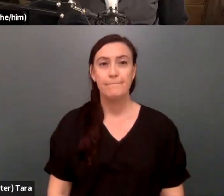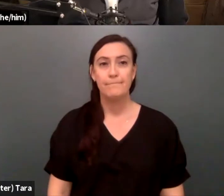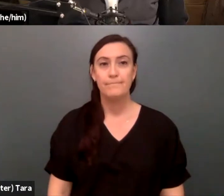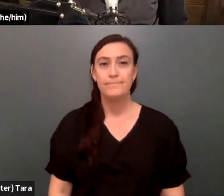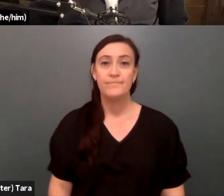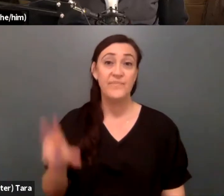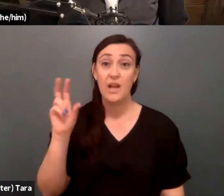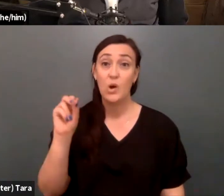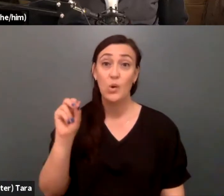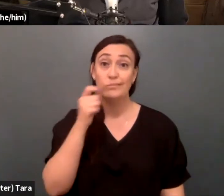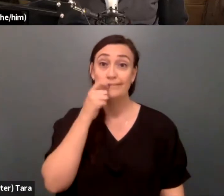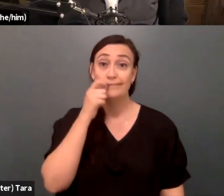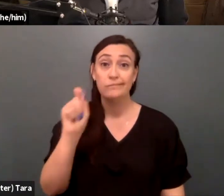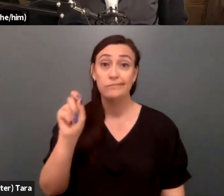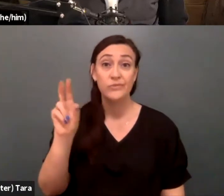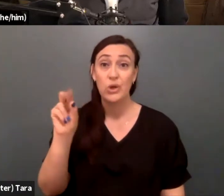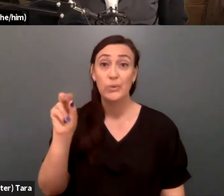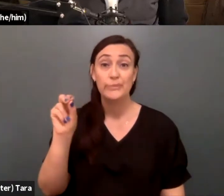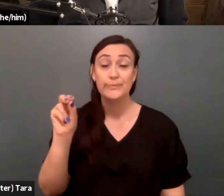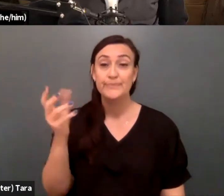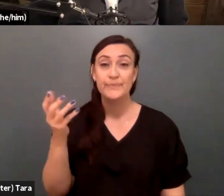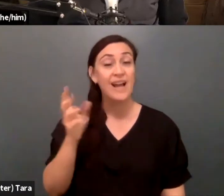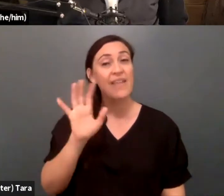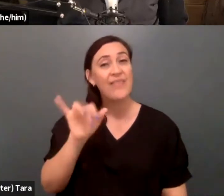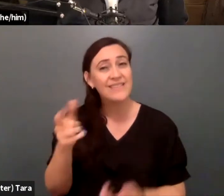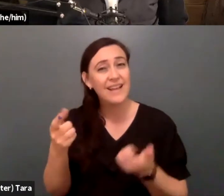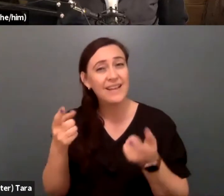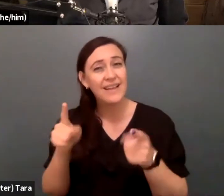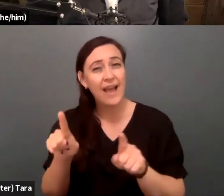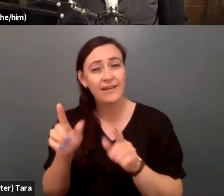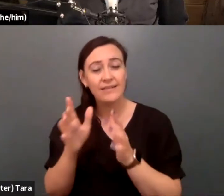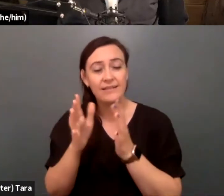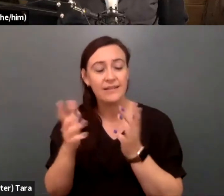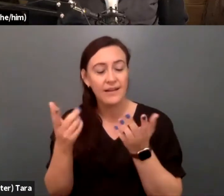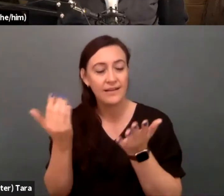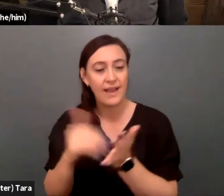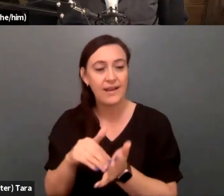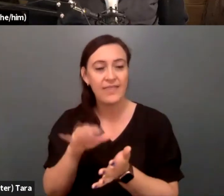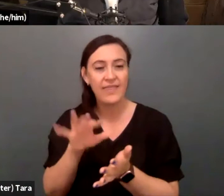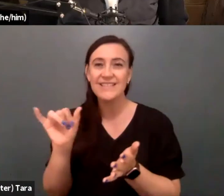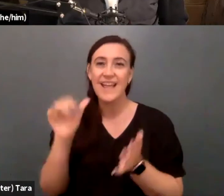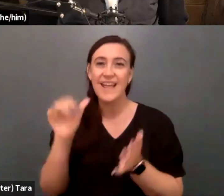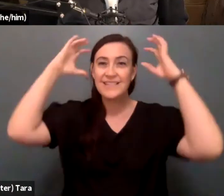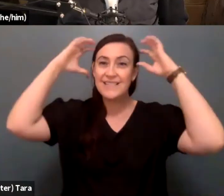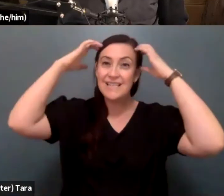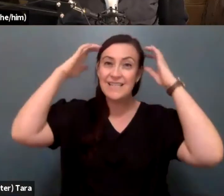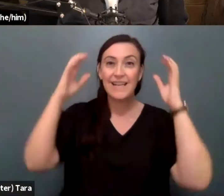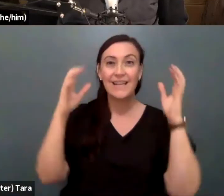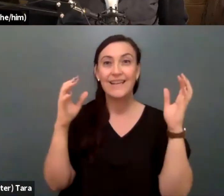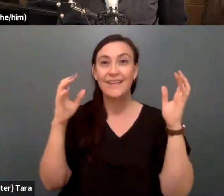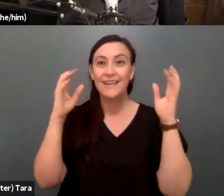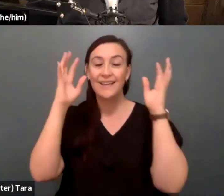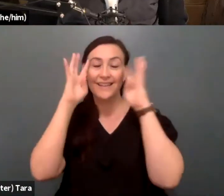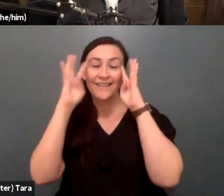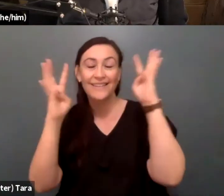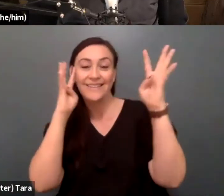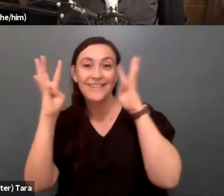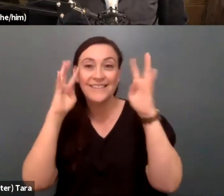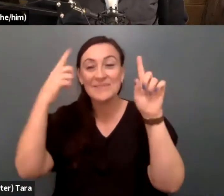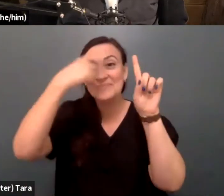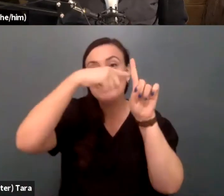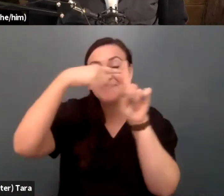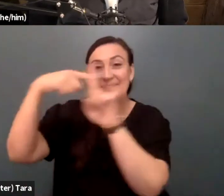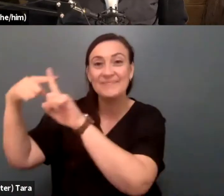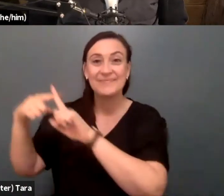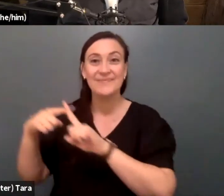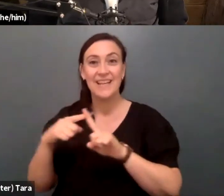No, no, no. And that's, again, this is the stuff of Disney and constructed realities